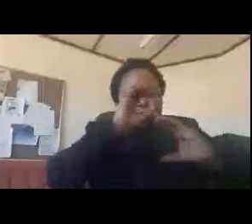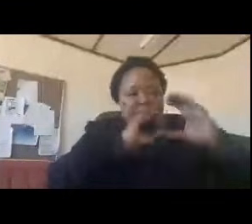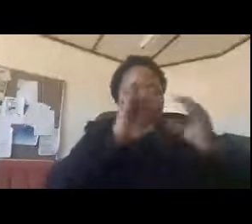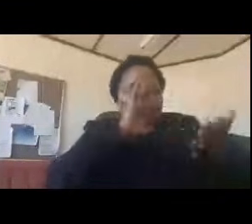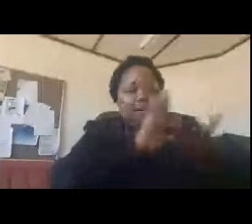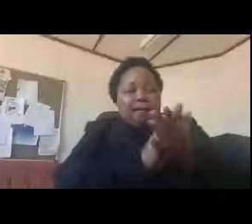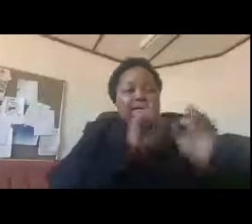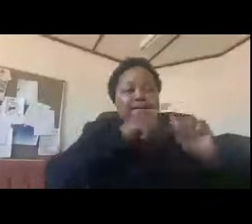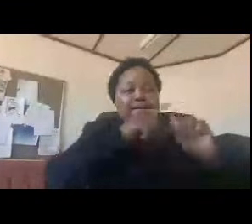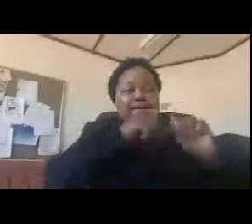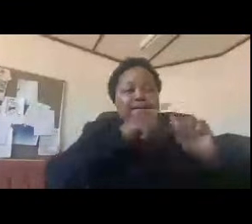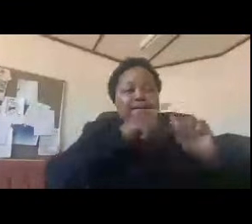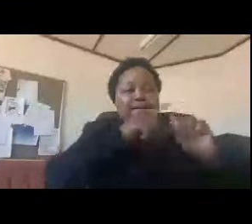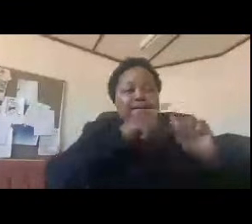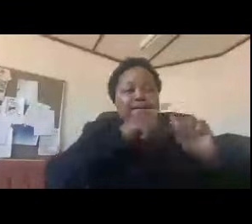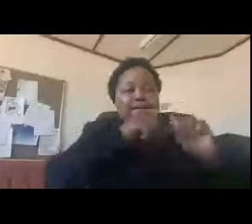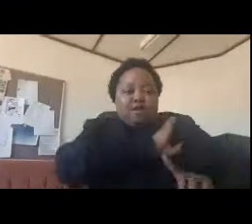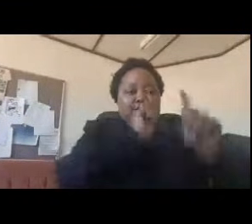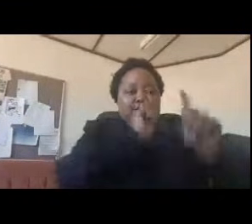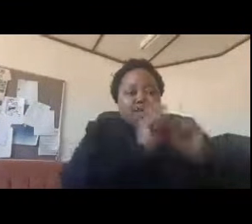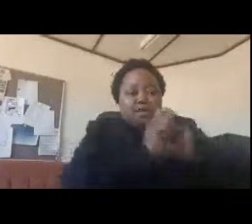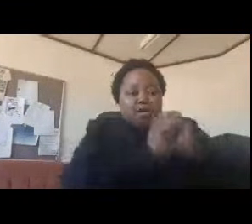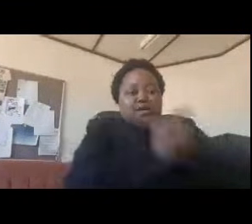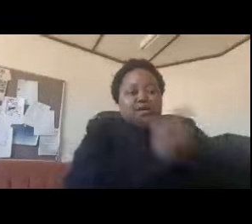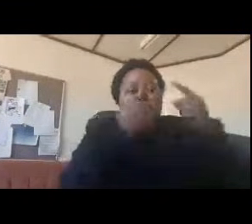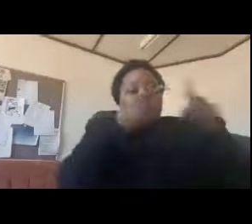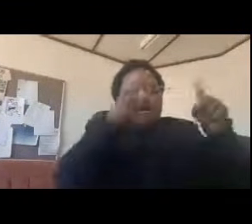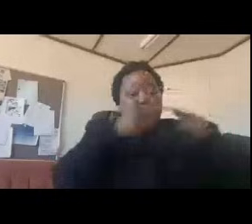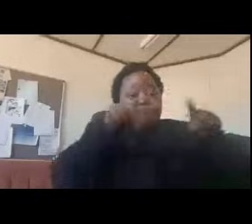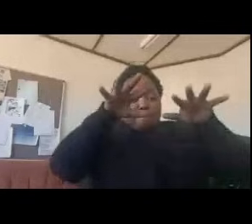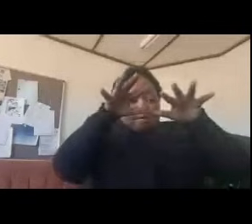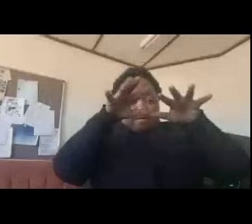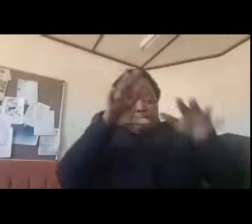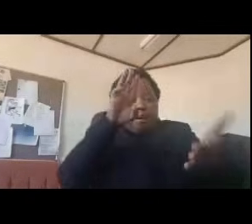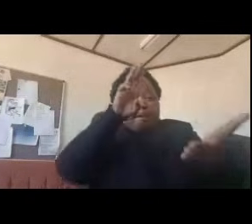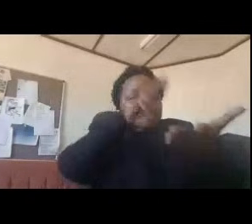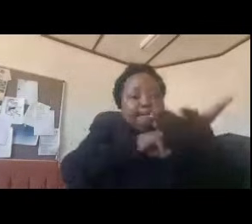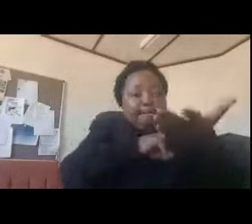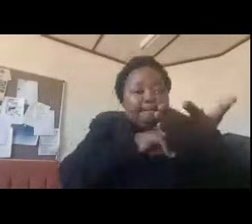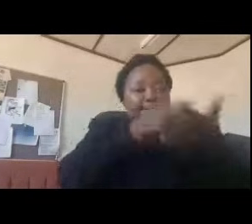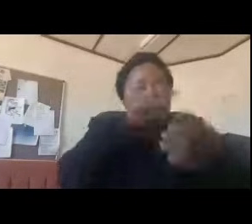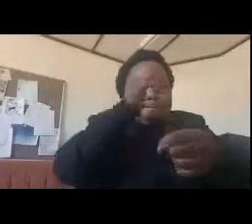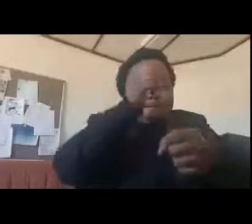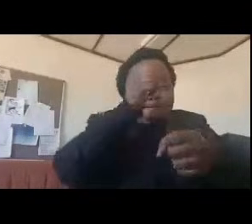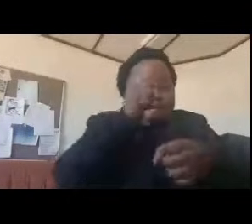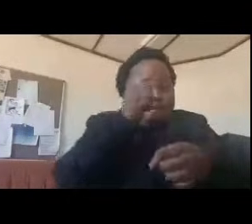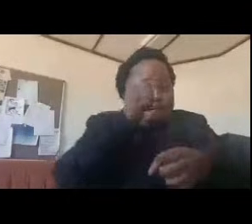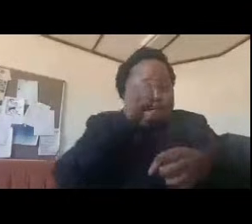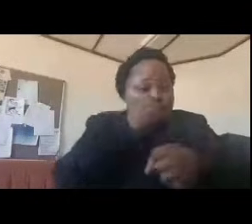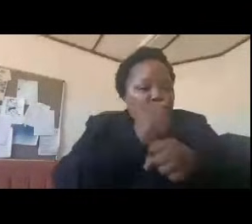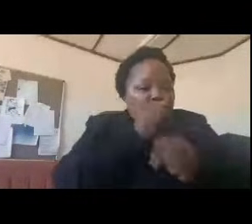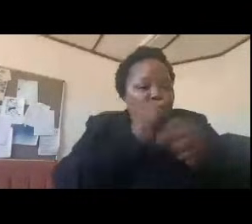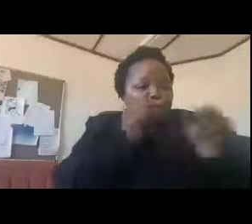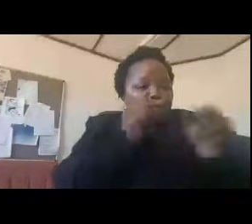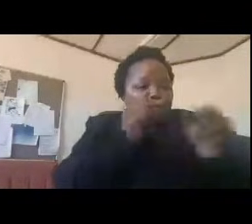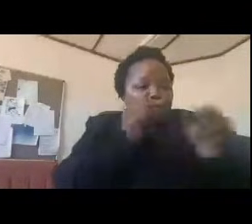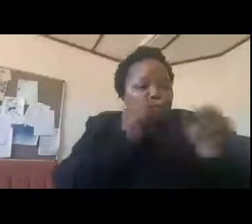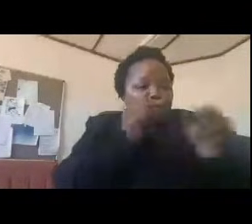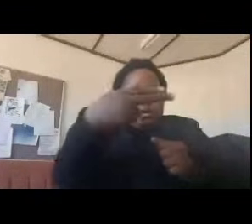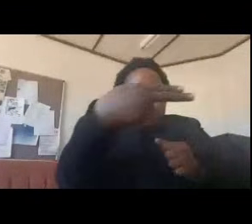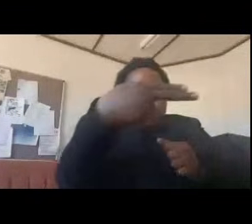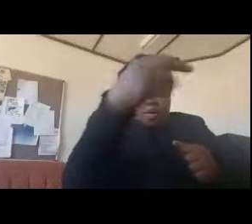across diverse populations. Currently, Mema Murao, she is with a sustainable irrigated horticulture, health and